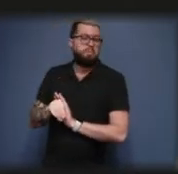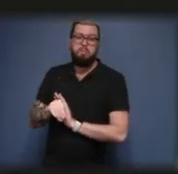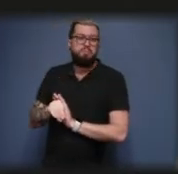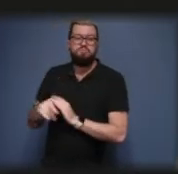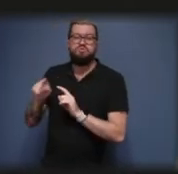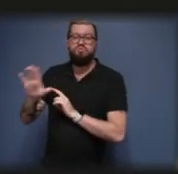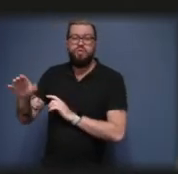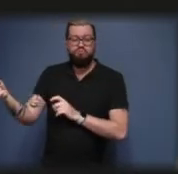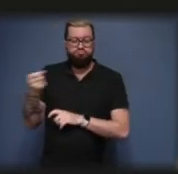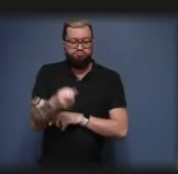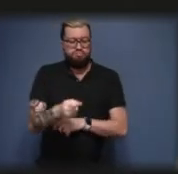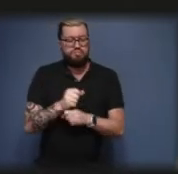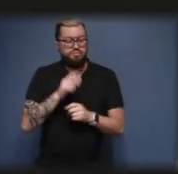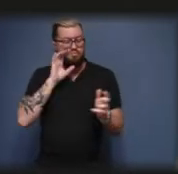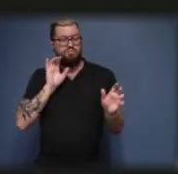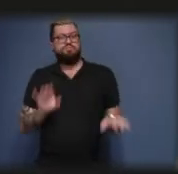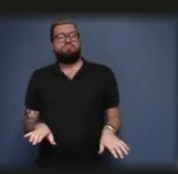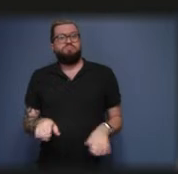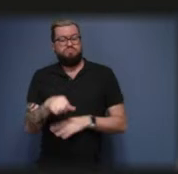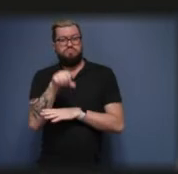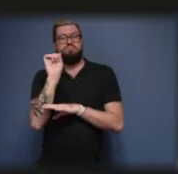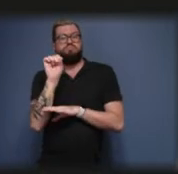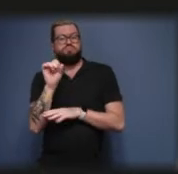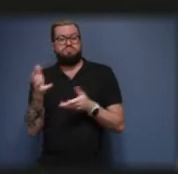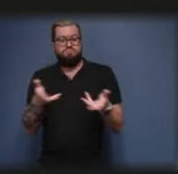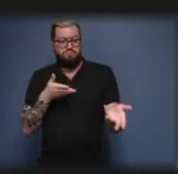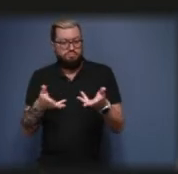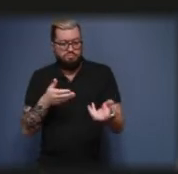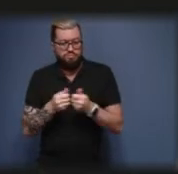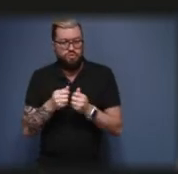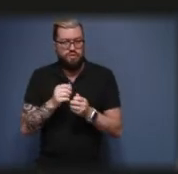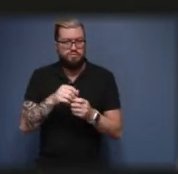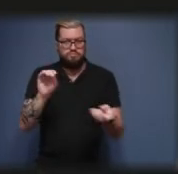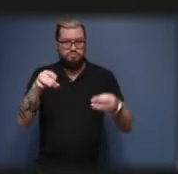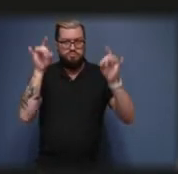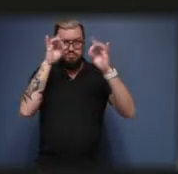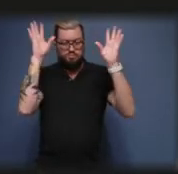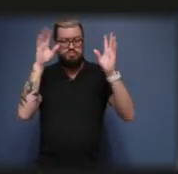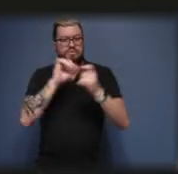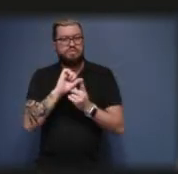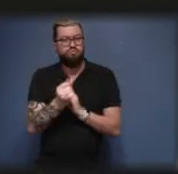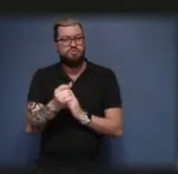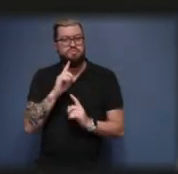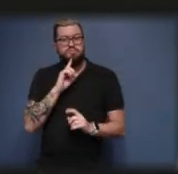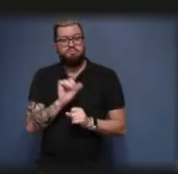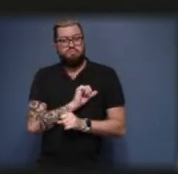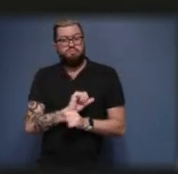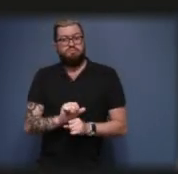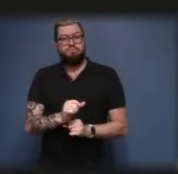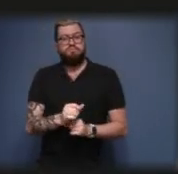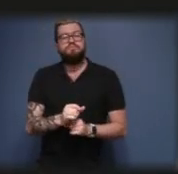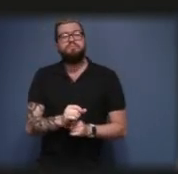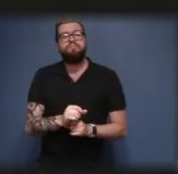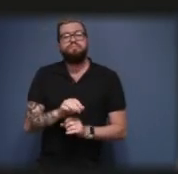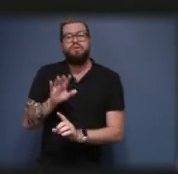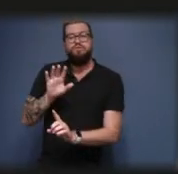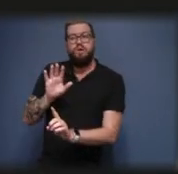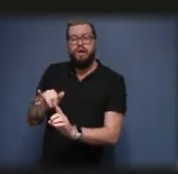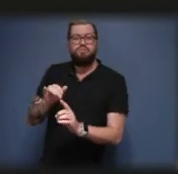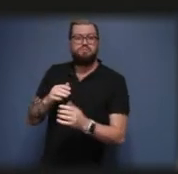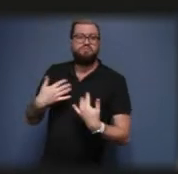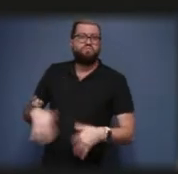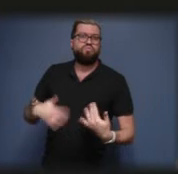handling some of these tragic situations is very real. I so admire those who are willing